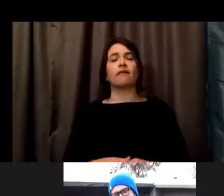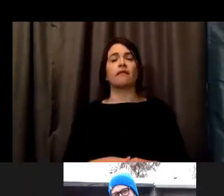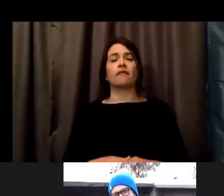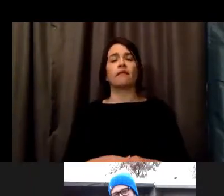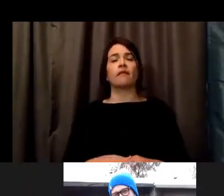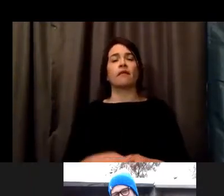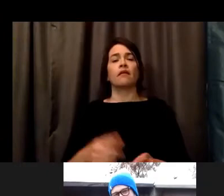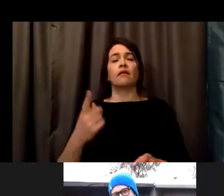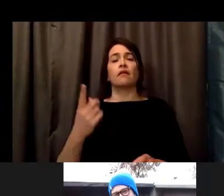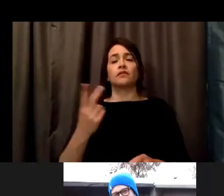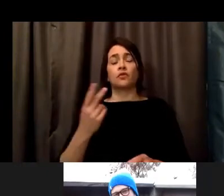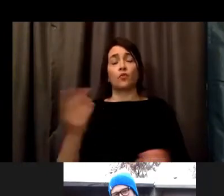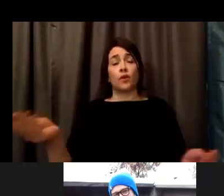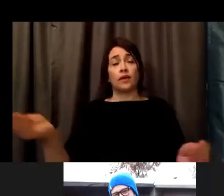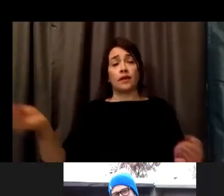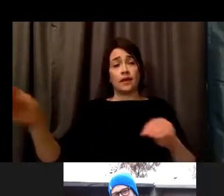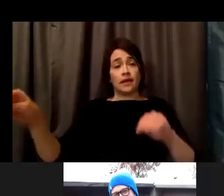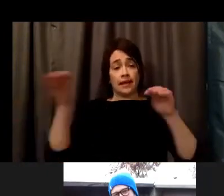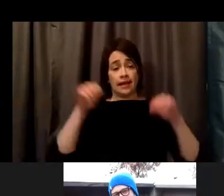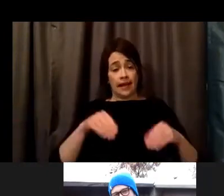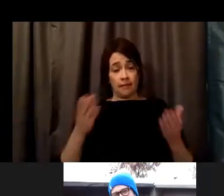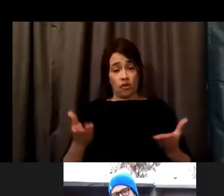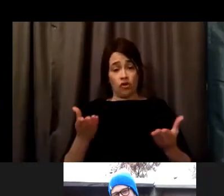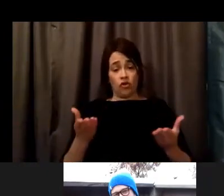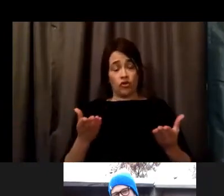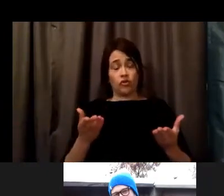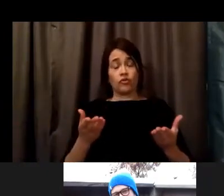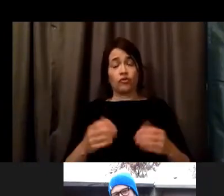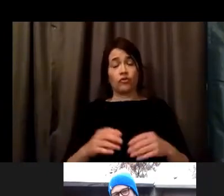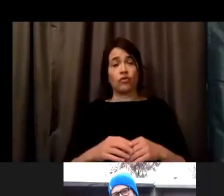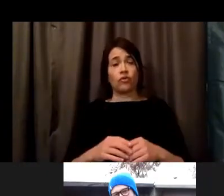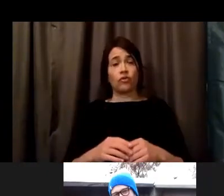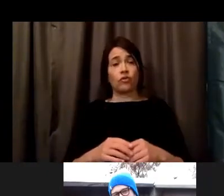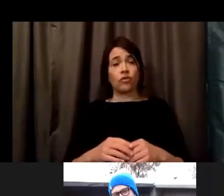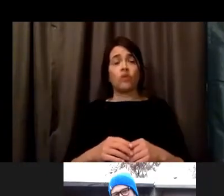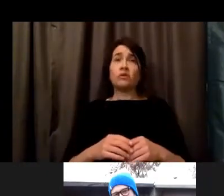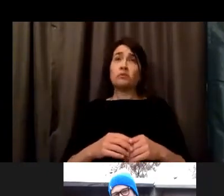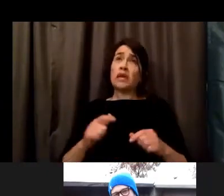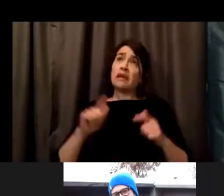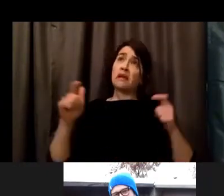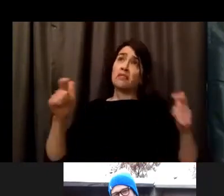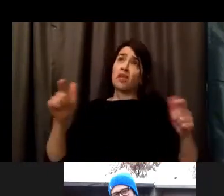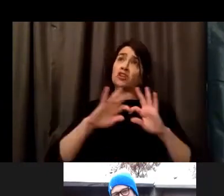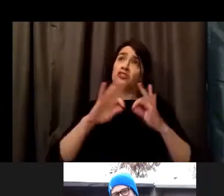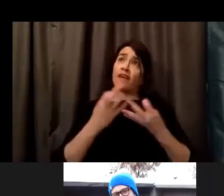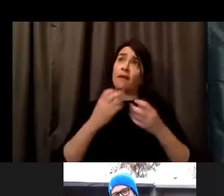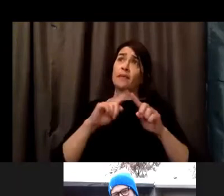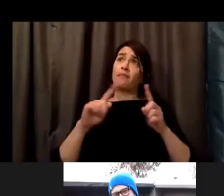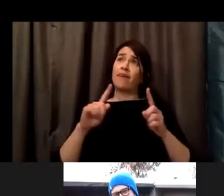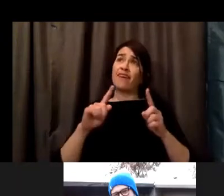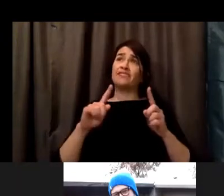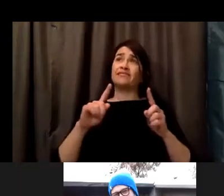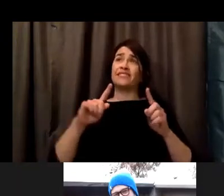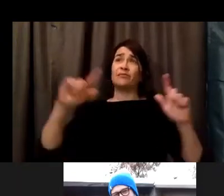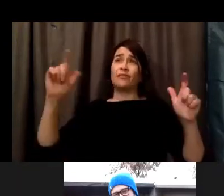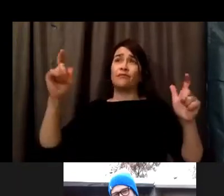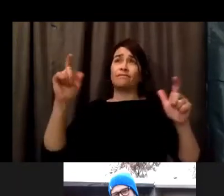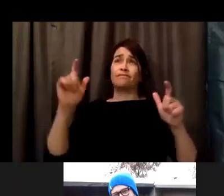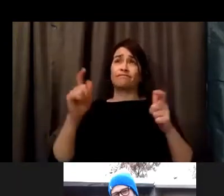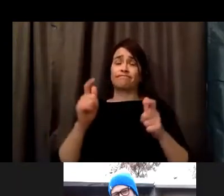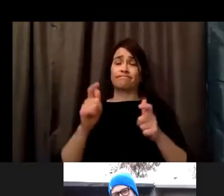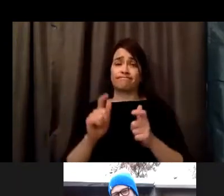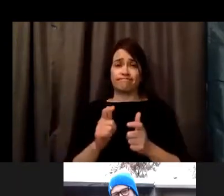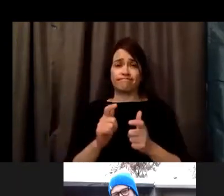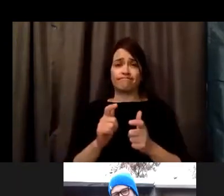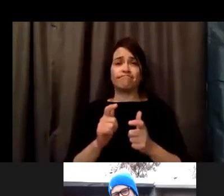We started off with a large family, and now we're kind of down in numbers. So we have to start